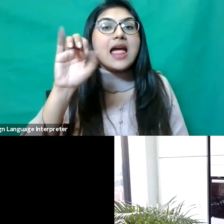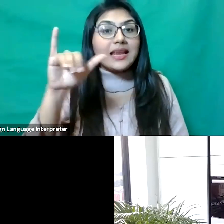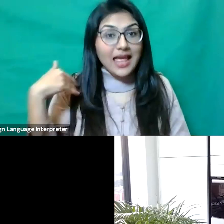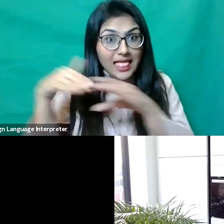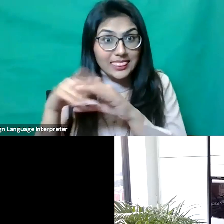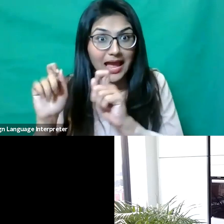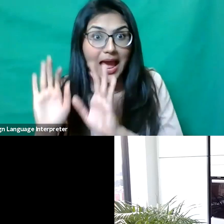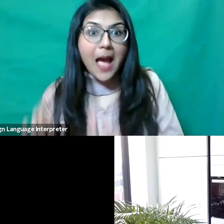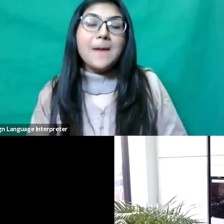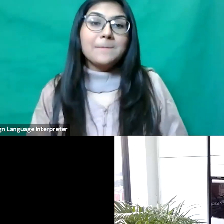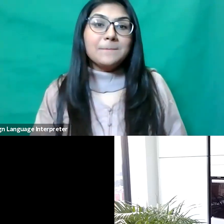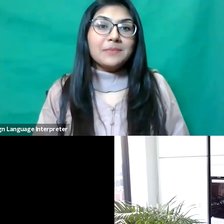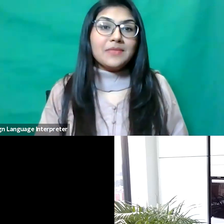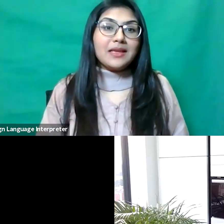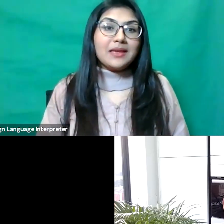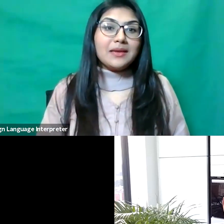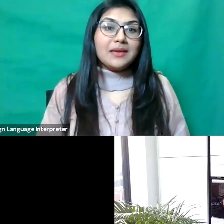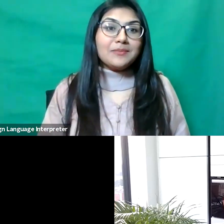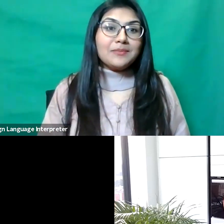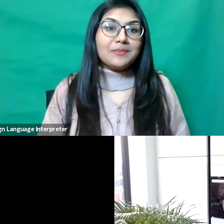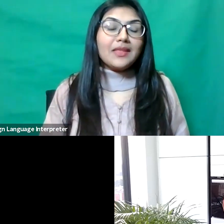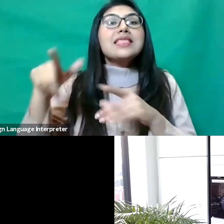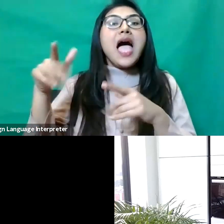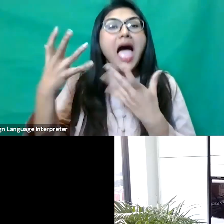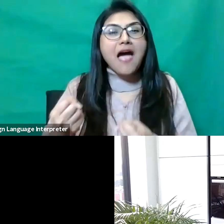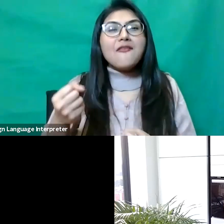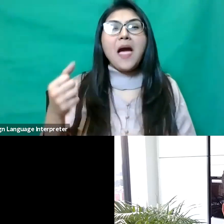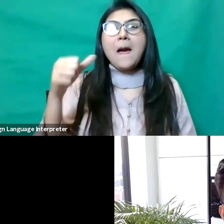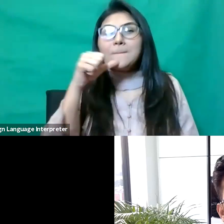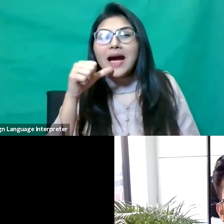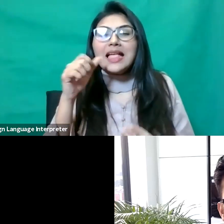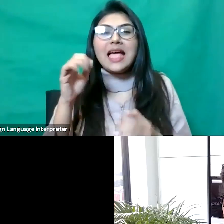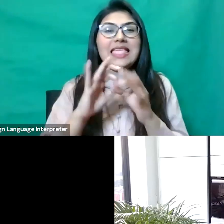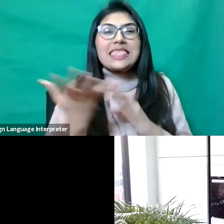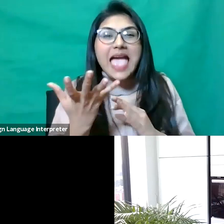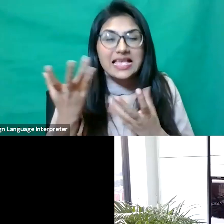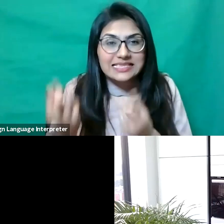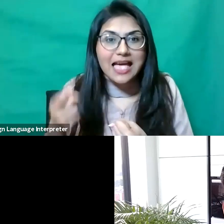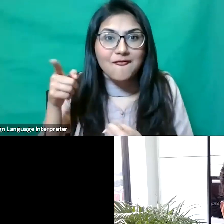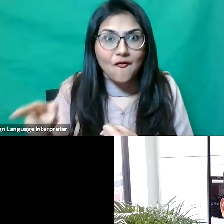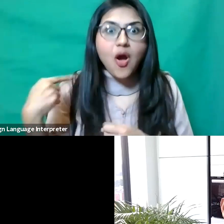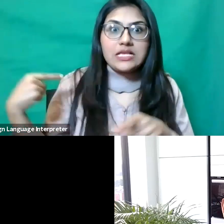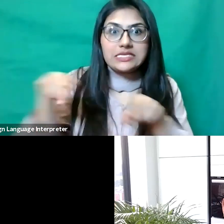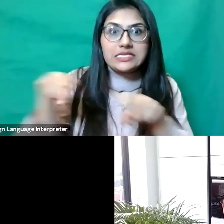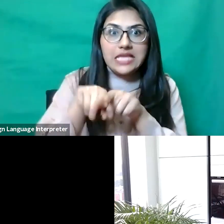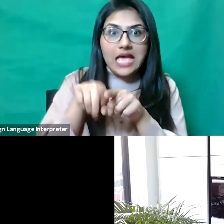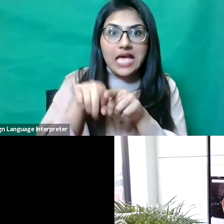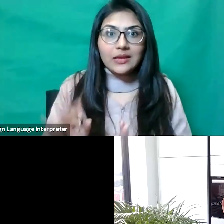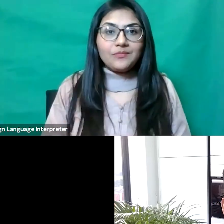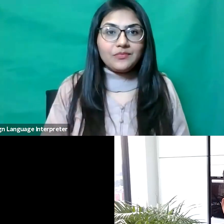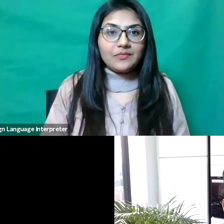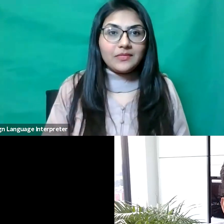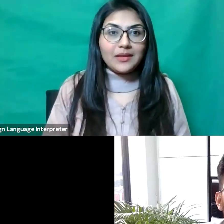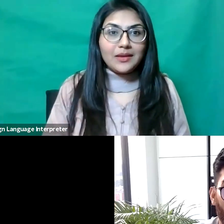It's a new organisation, and it will be launching in a couple of weeks' time. So I've been working for Kotlet for a couple of